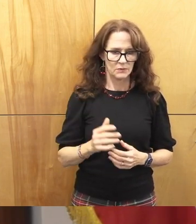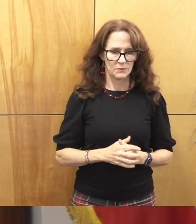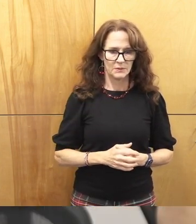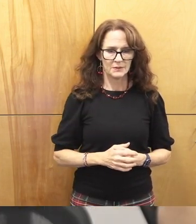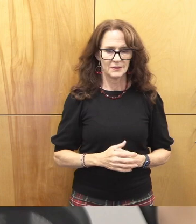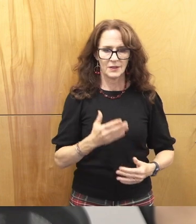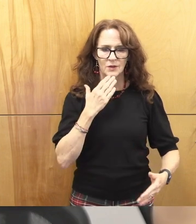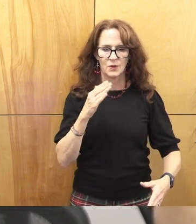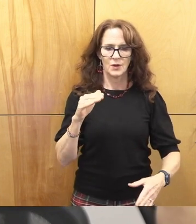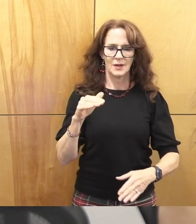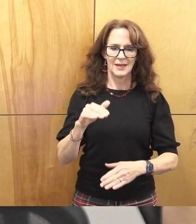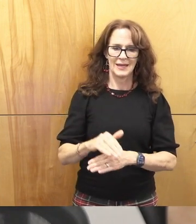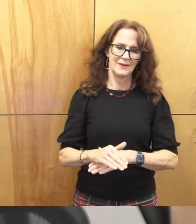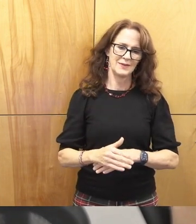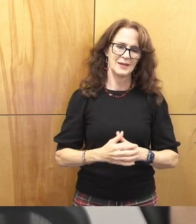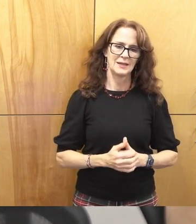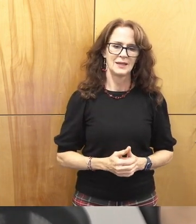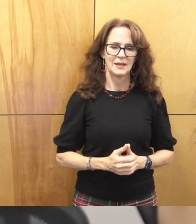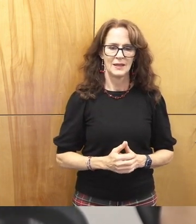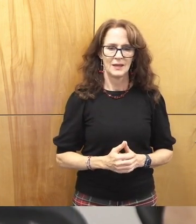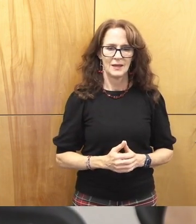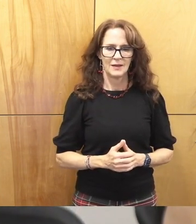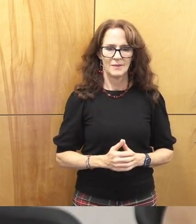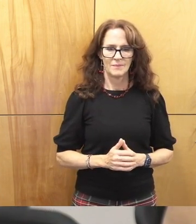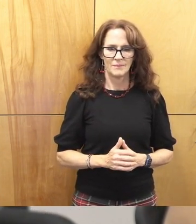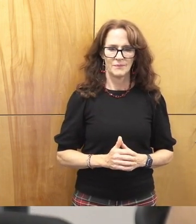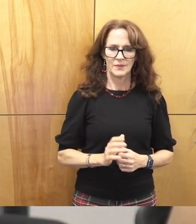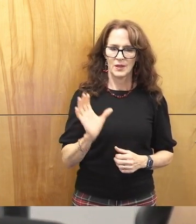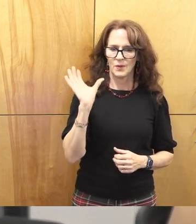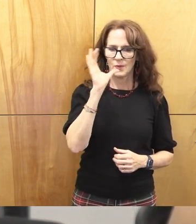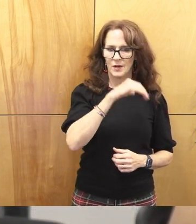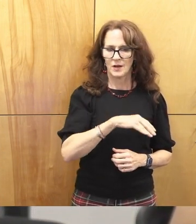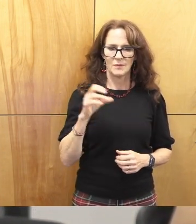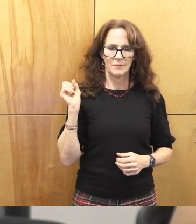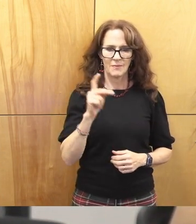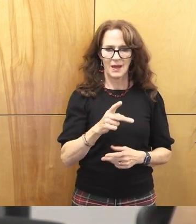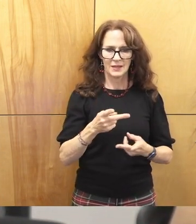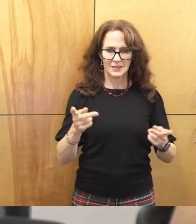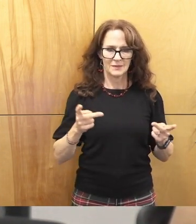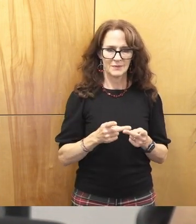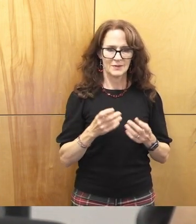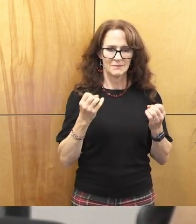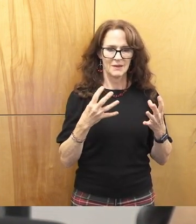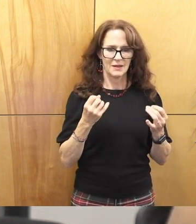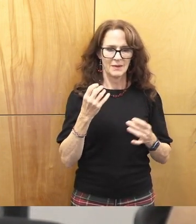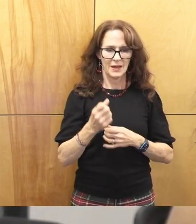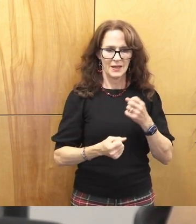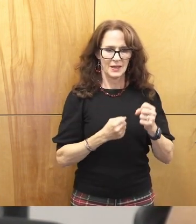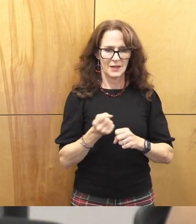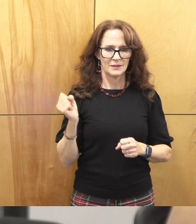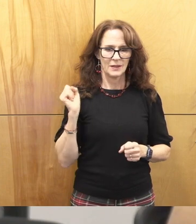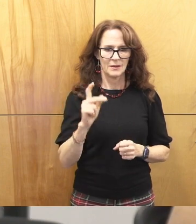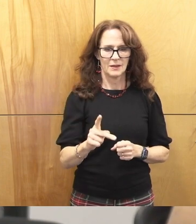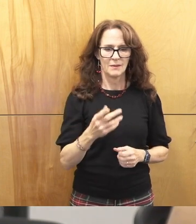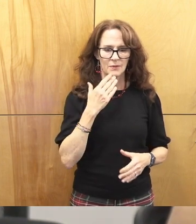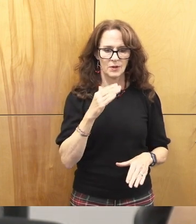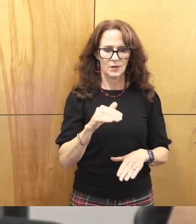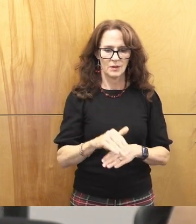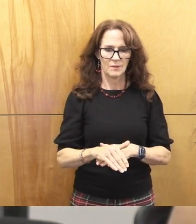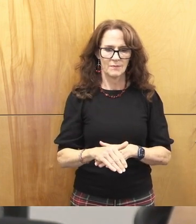Good evening. It's kind of odd being back in this position after all these years. But good